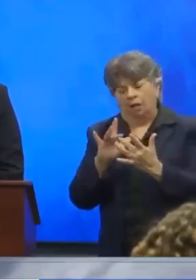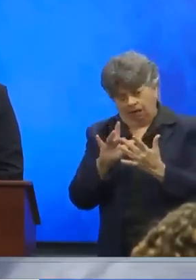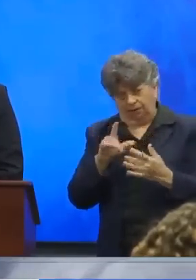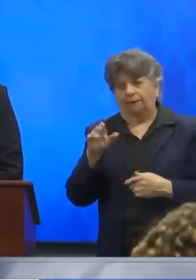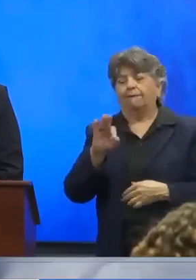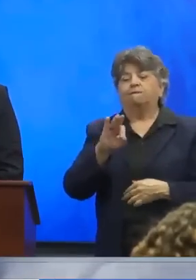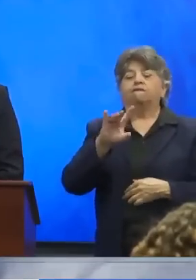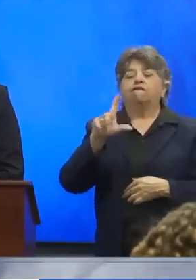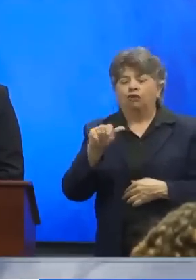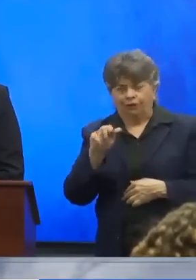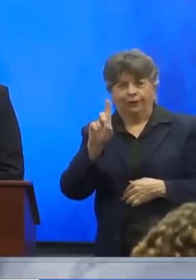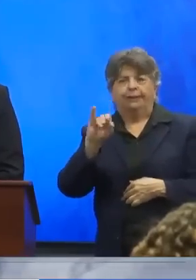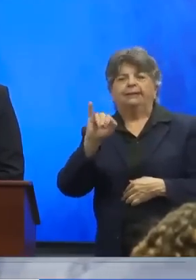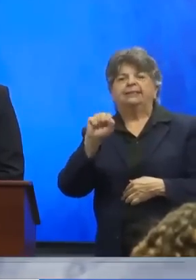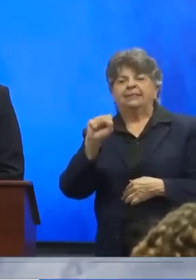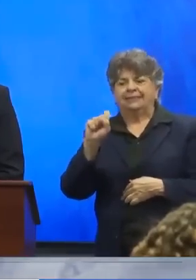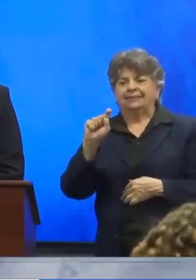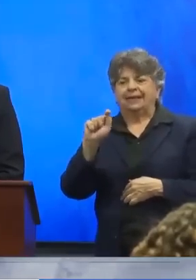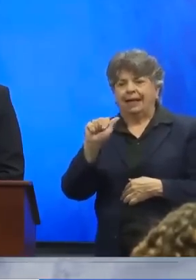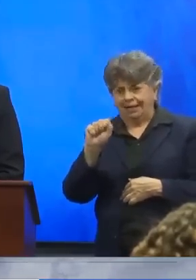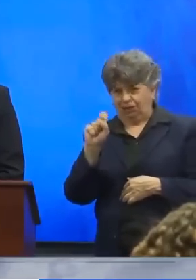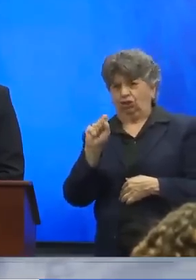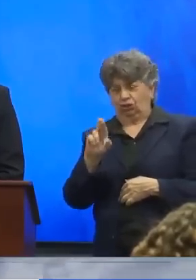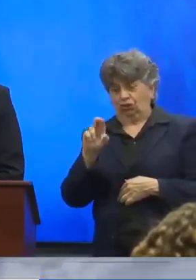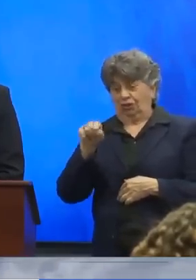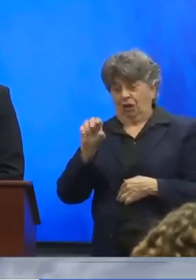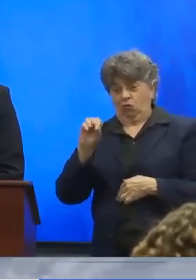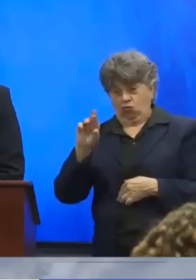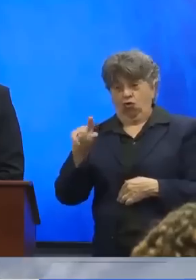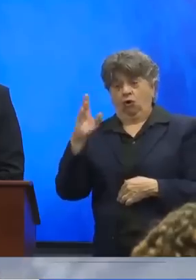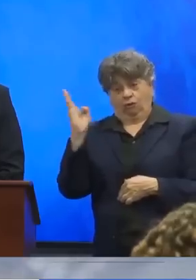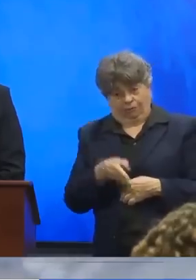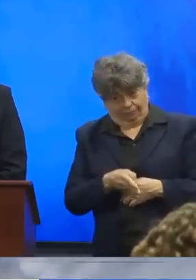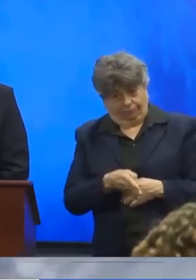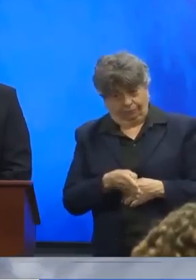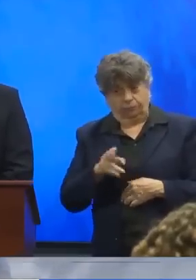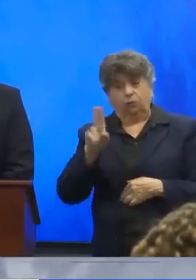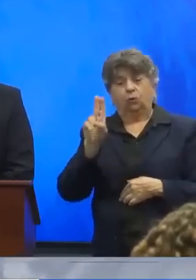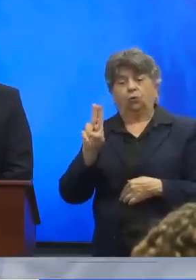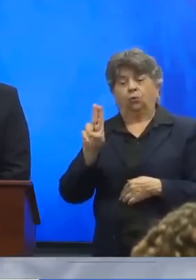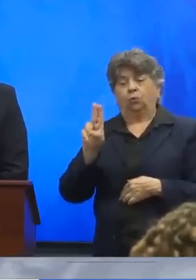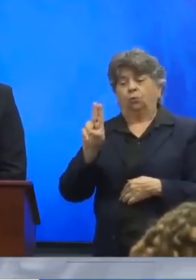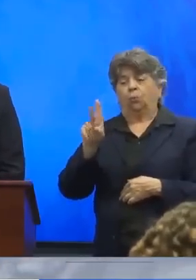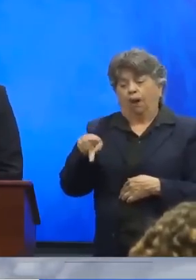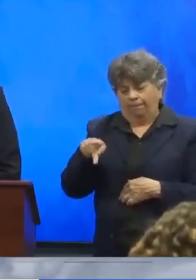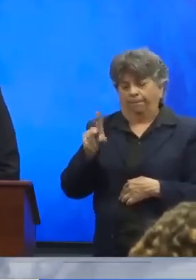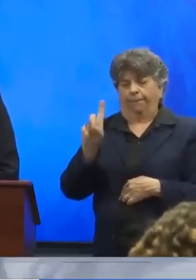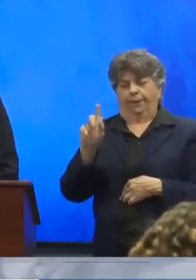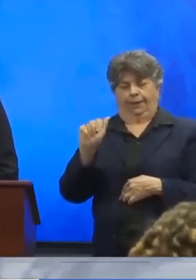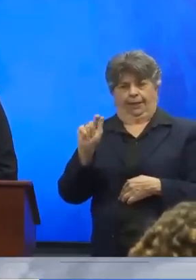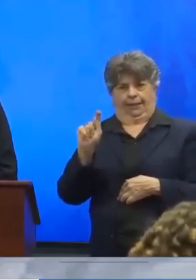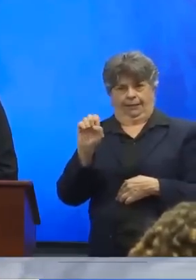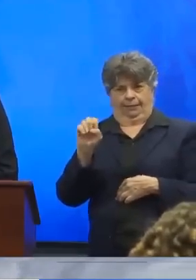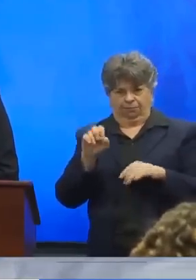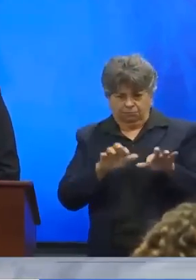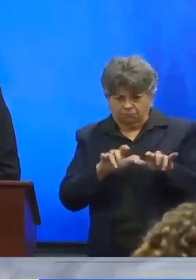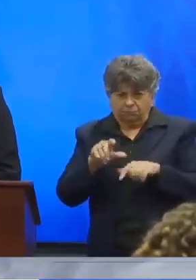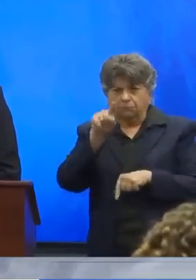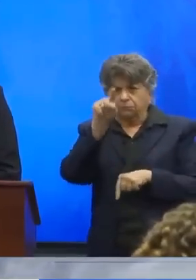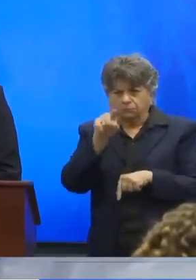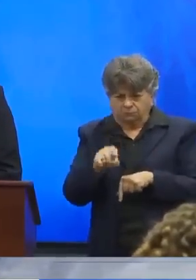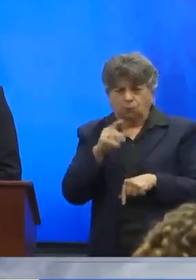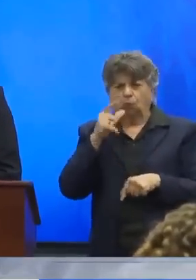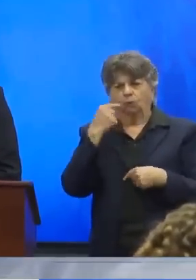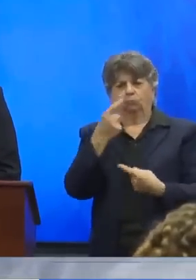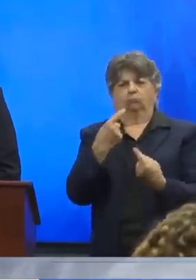floridadisaster.org/updates so that you can get the updates on our resources and what's going on. Again, you can always follow us at on Facebook, Twitter, and